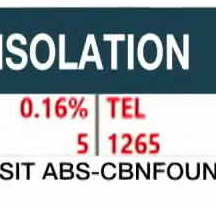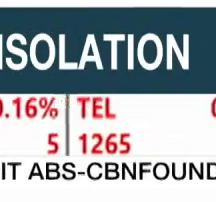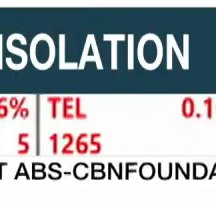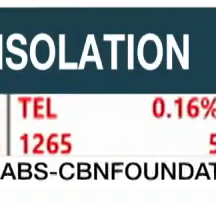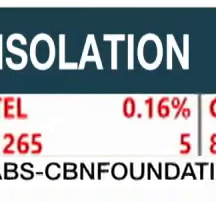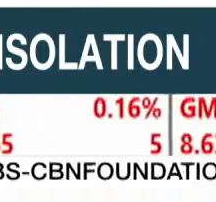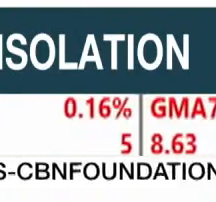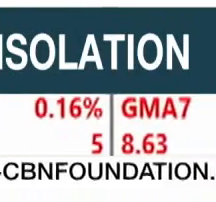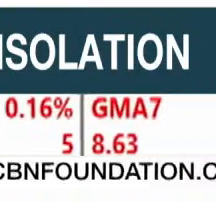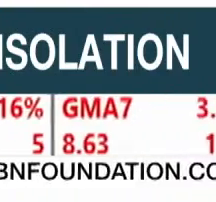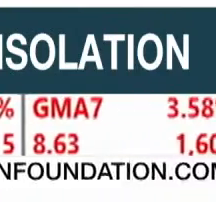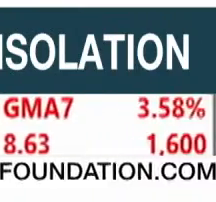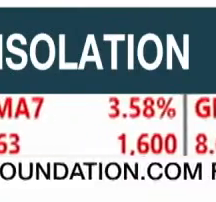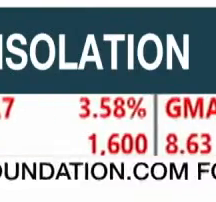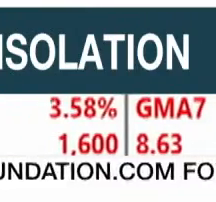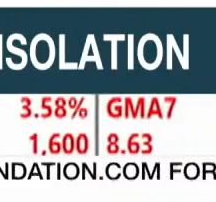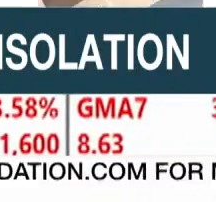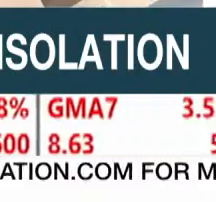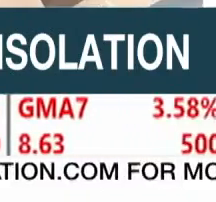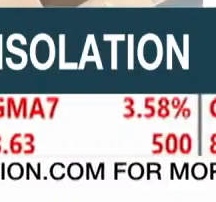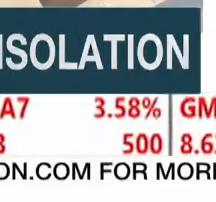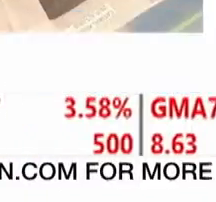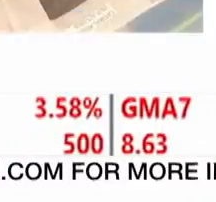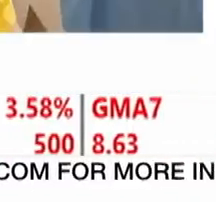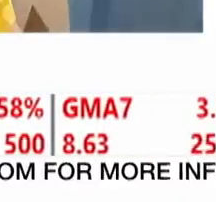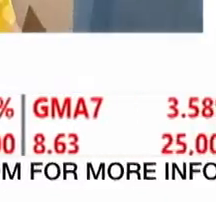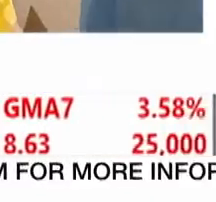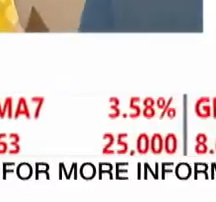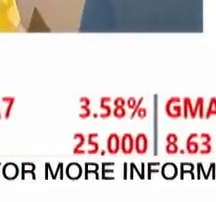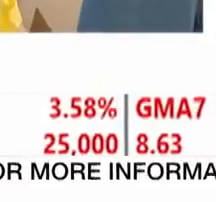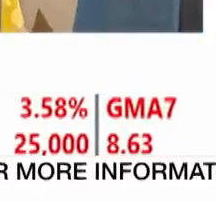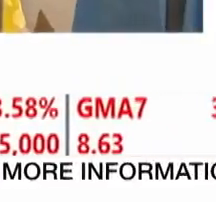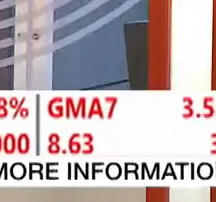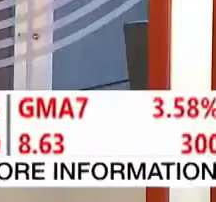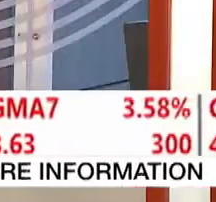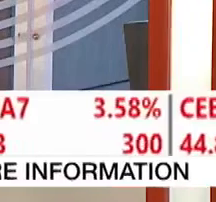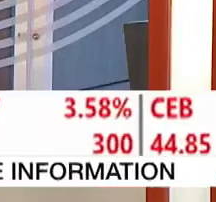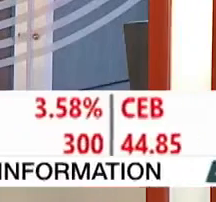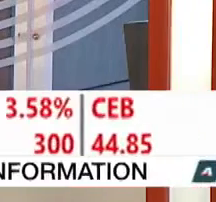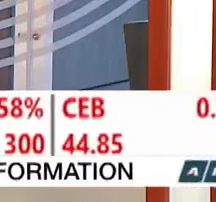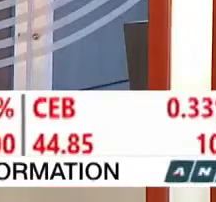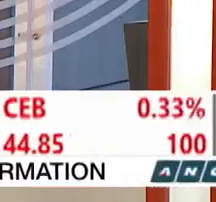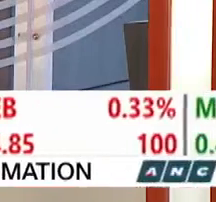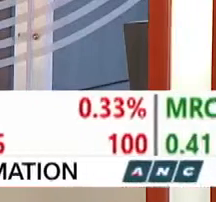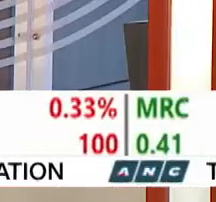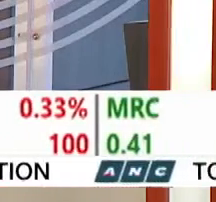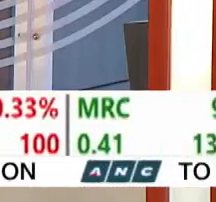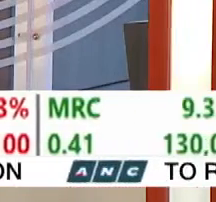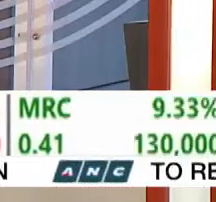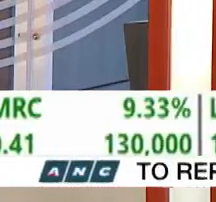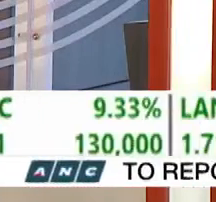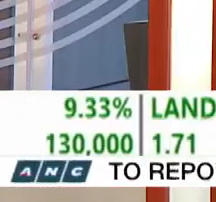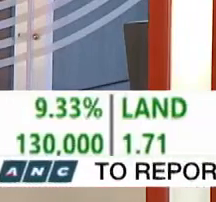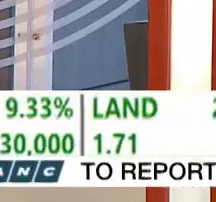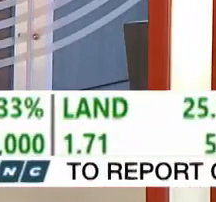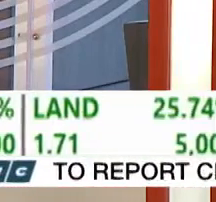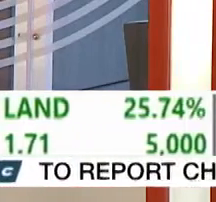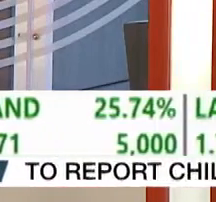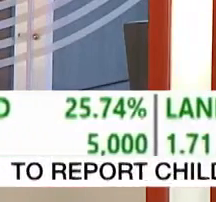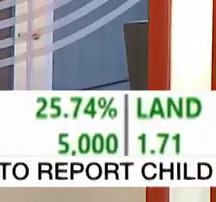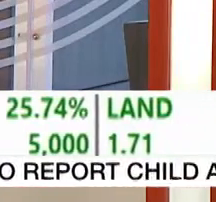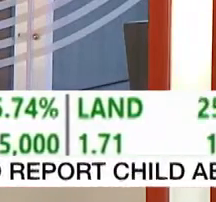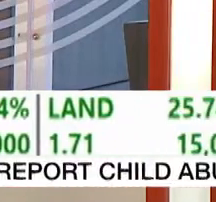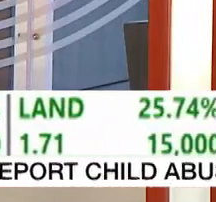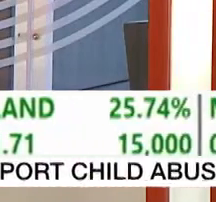has to be prepared also. As Malacañang adopts a wait-and-see stance regarding